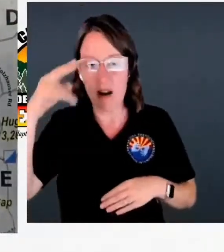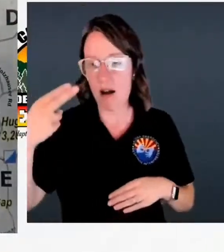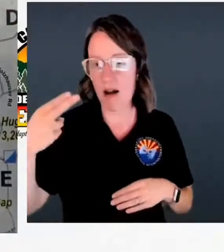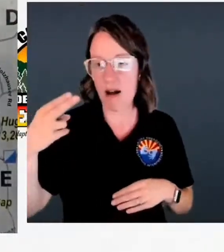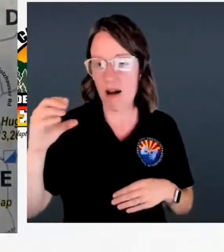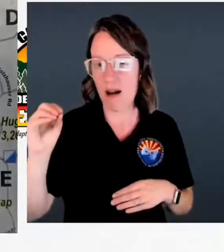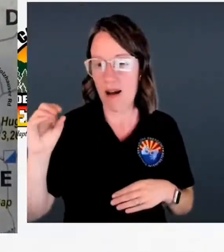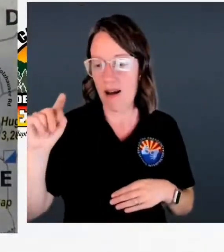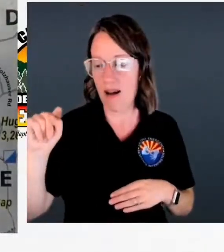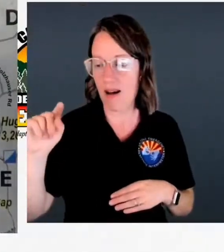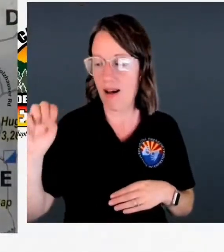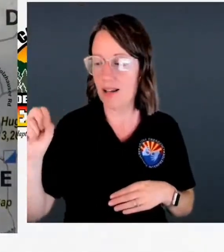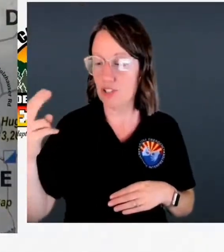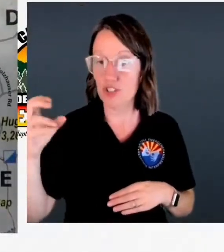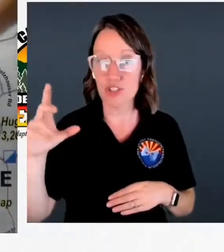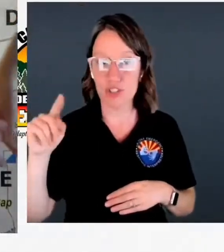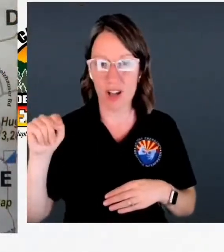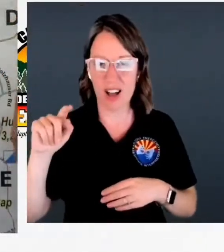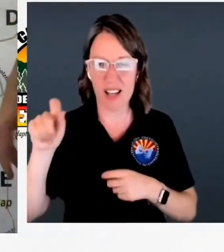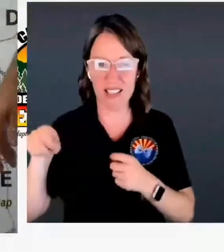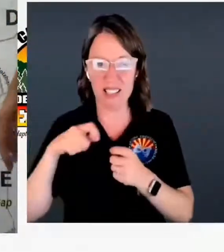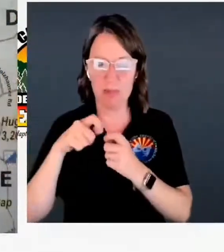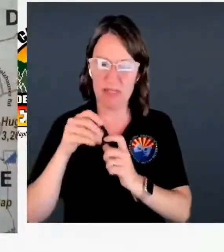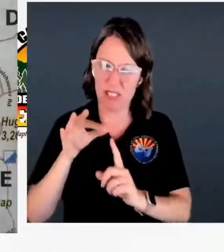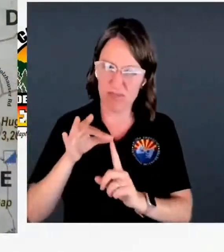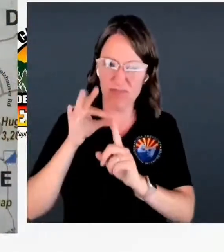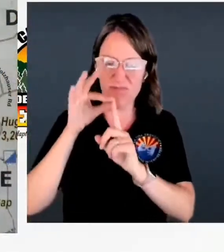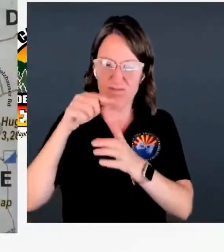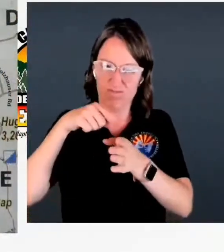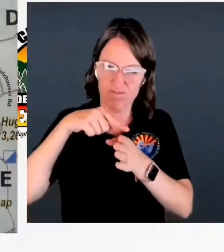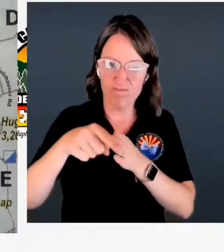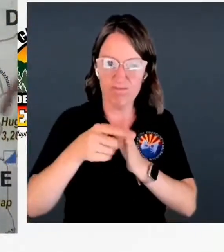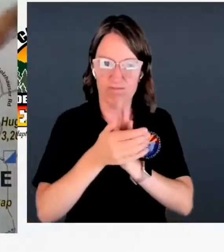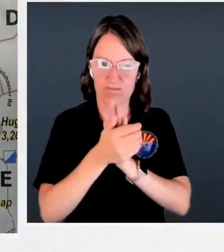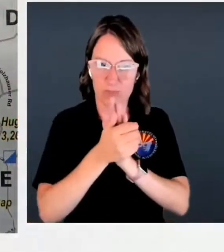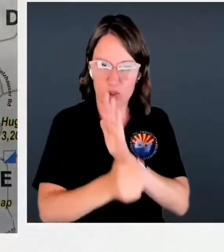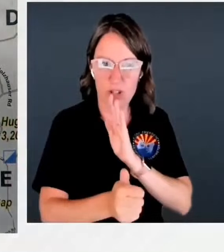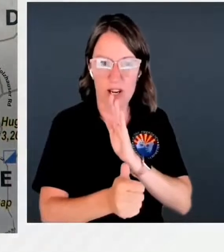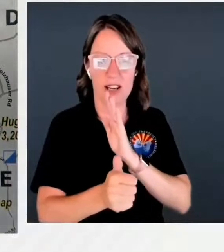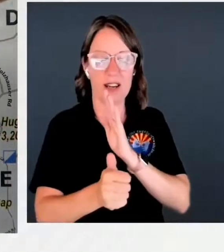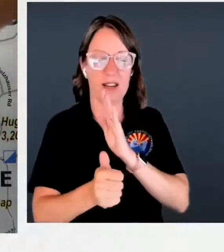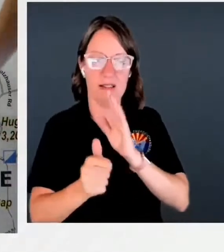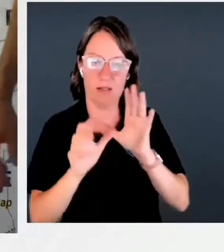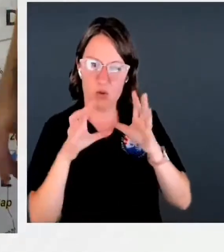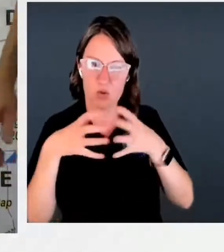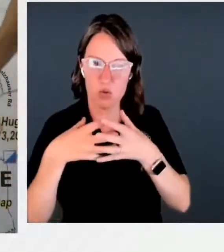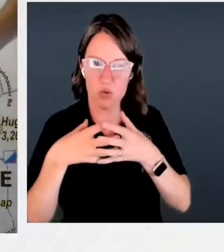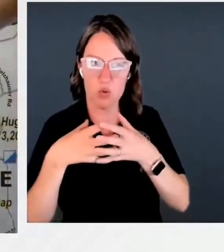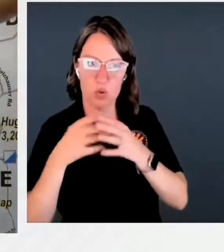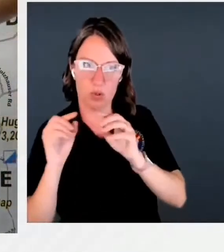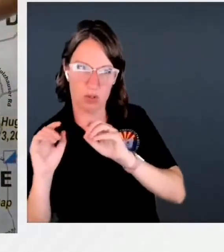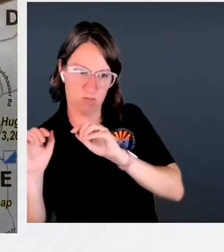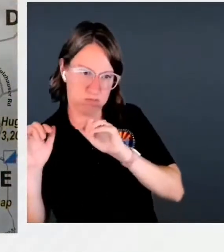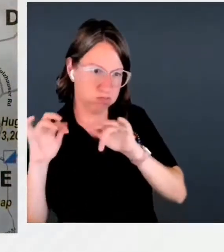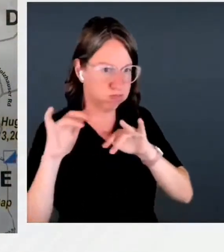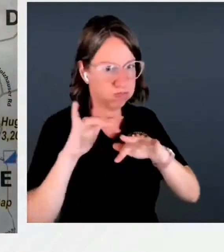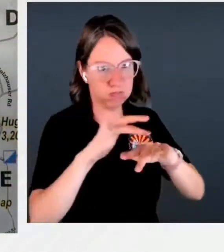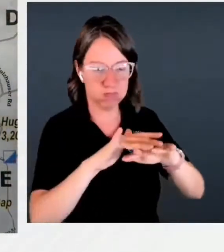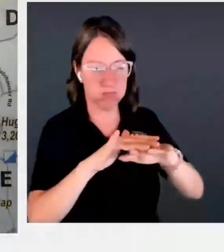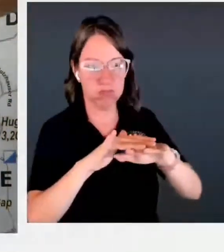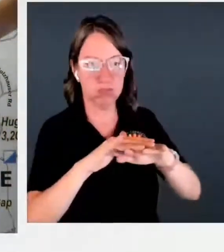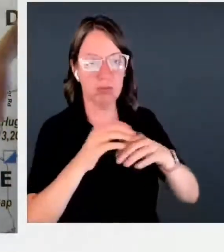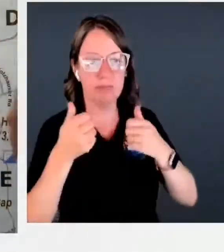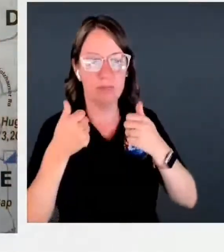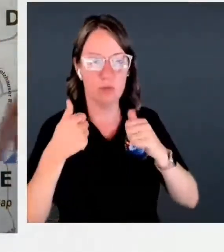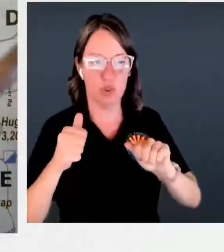and Gulf Strike Team crews to get ahead of the fire and drag a little. What I mean